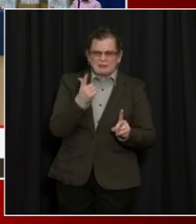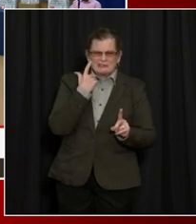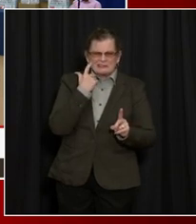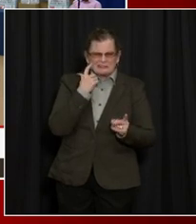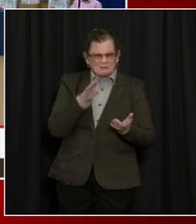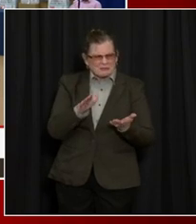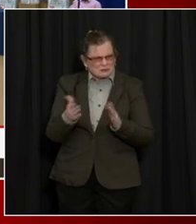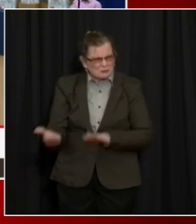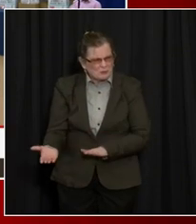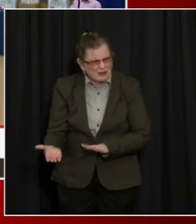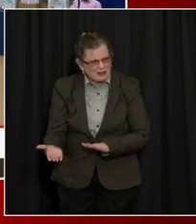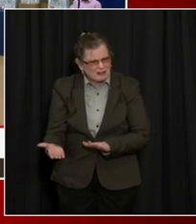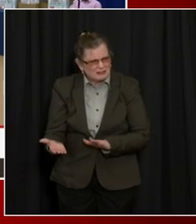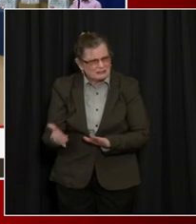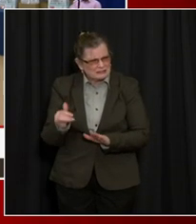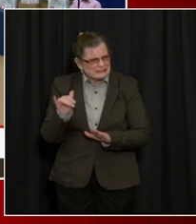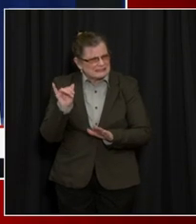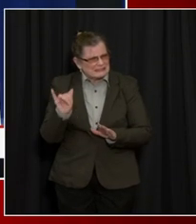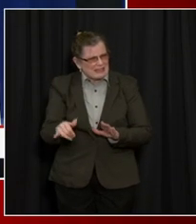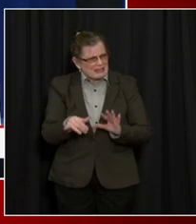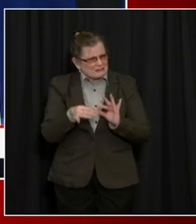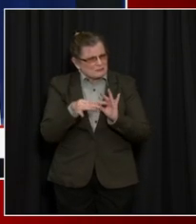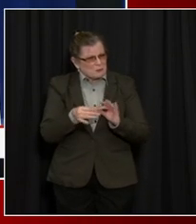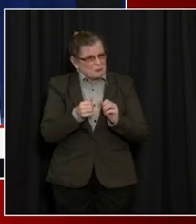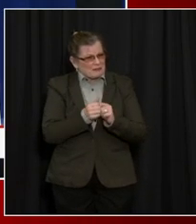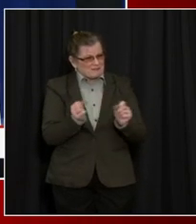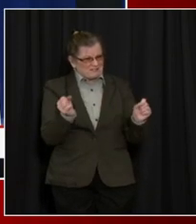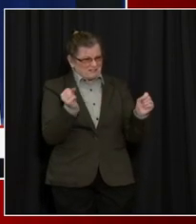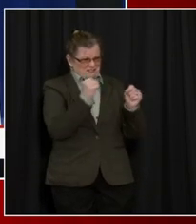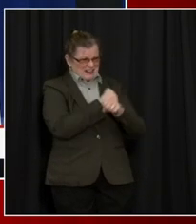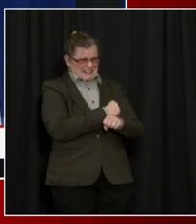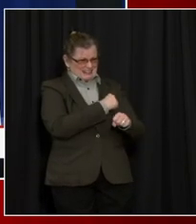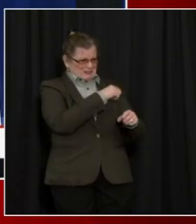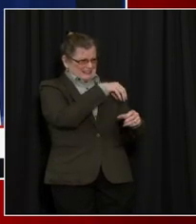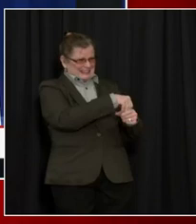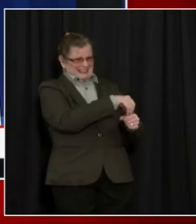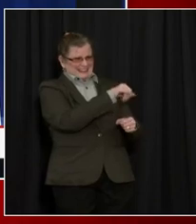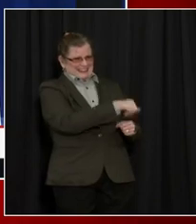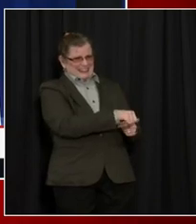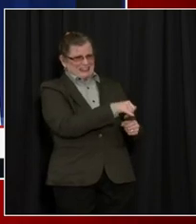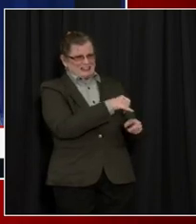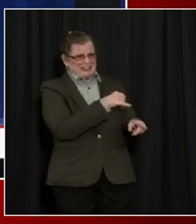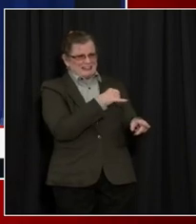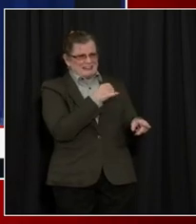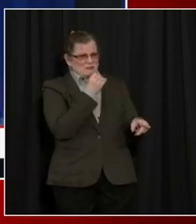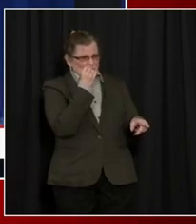seafood counter in the Giant near where this happened? We saw on social media, etc.